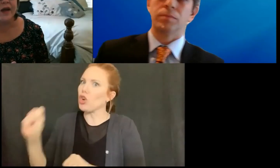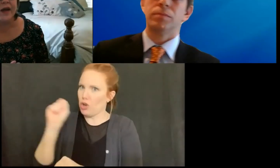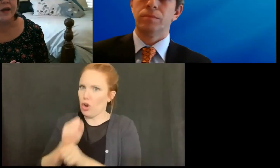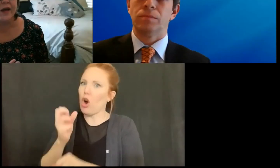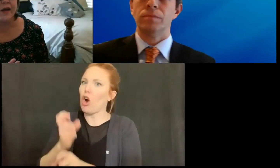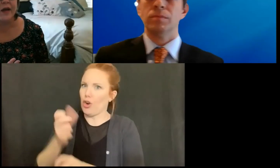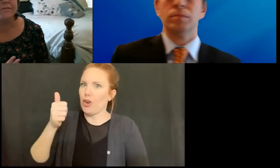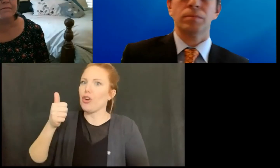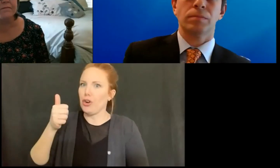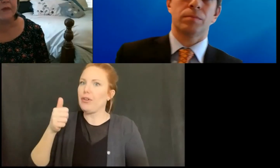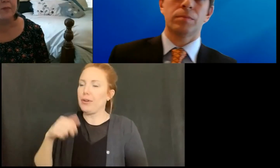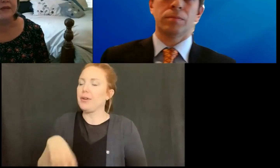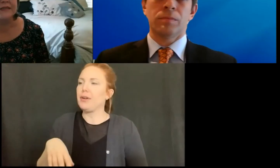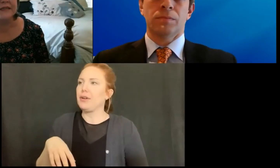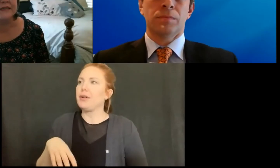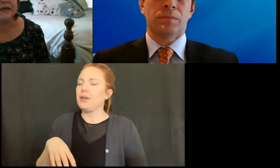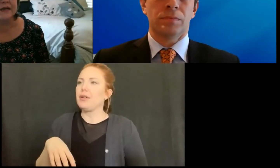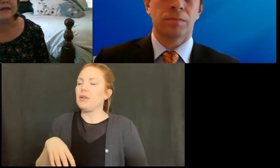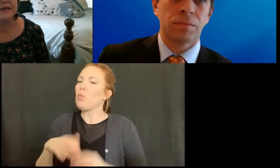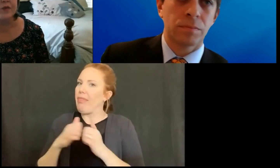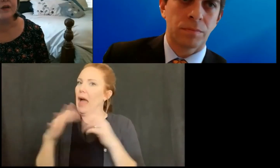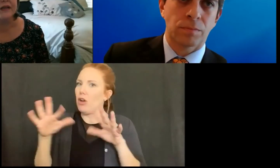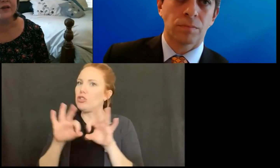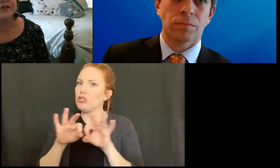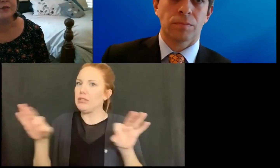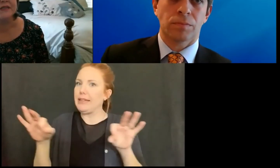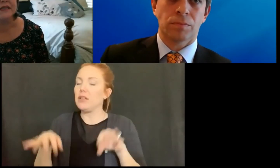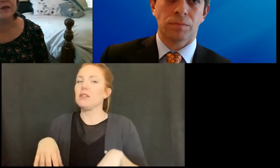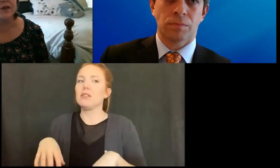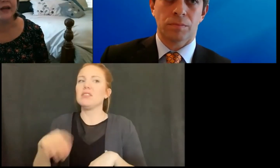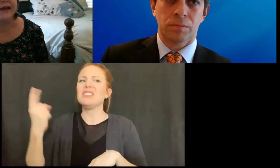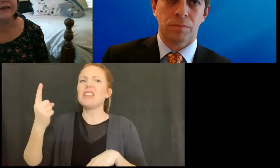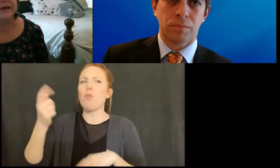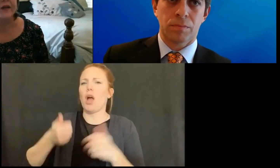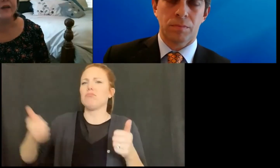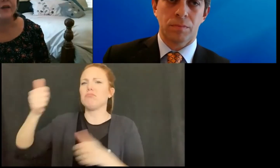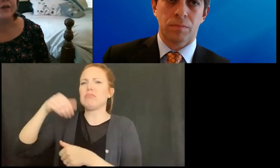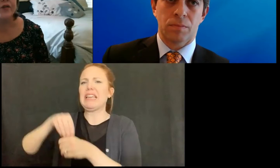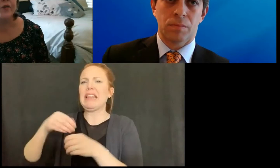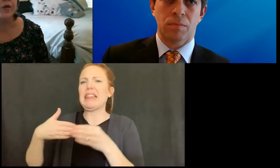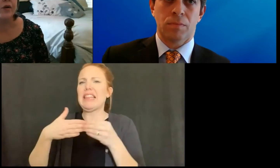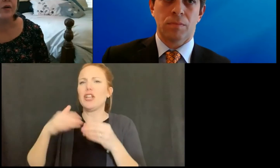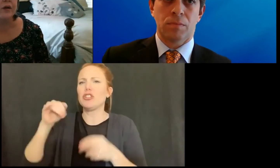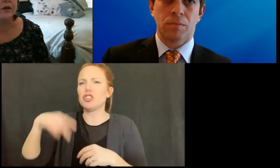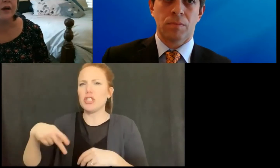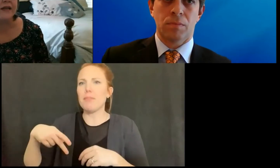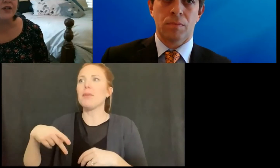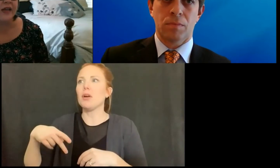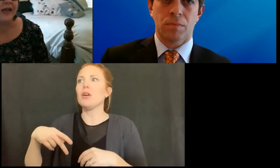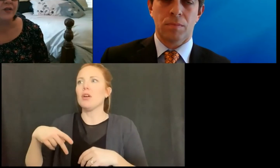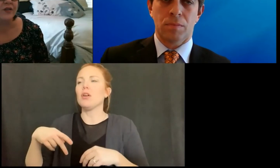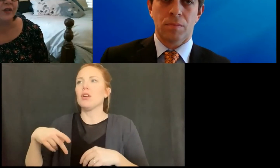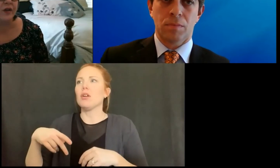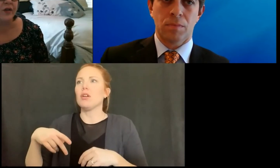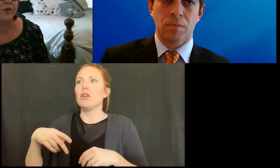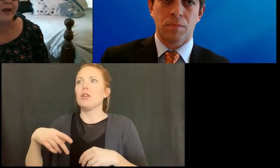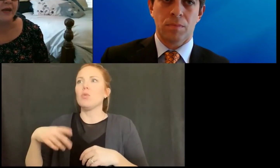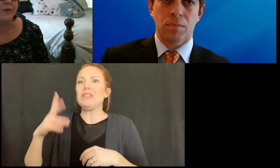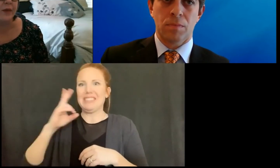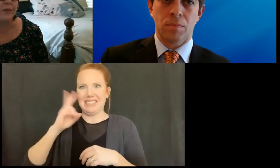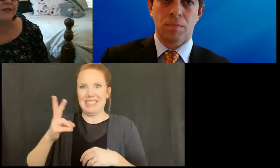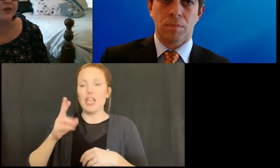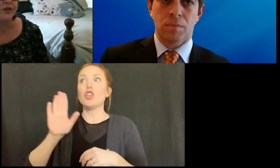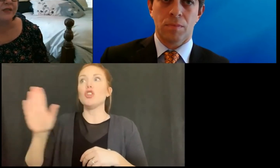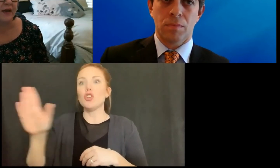And a business, someone in leadership is going to look at it that your education, you made